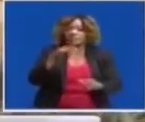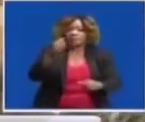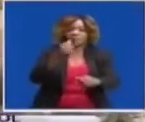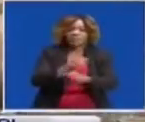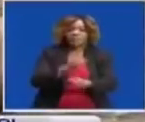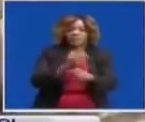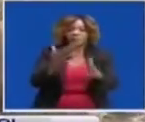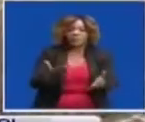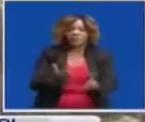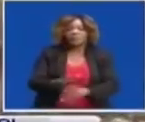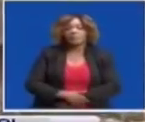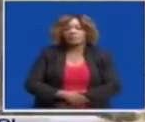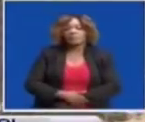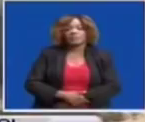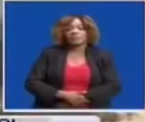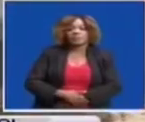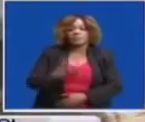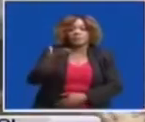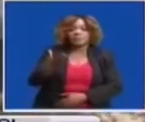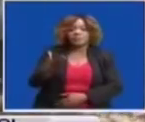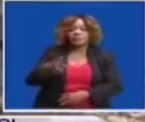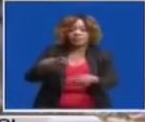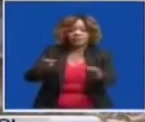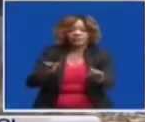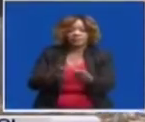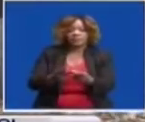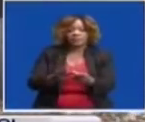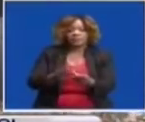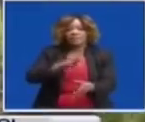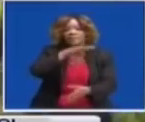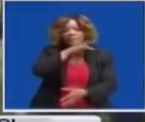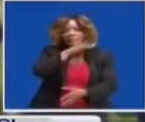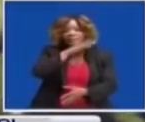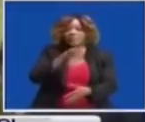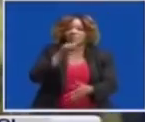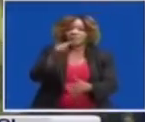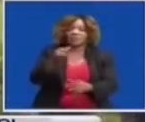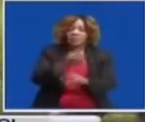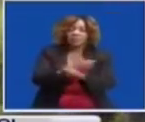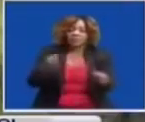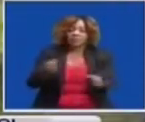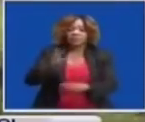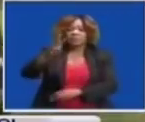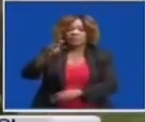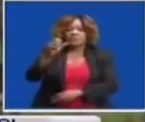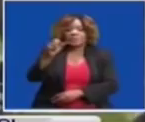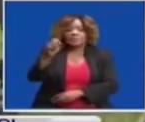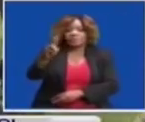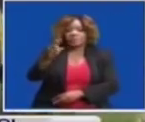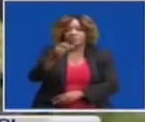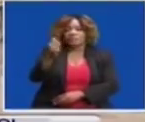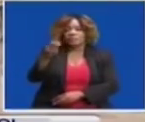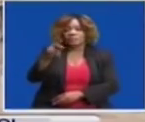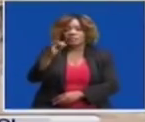For Wozakile constituency, the issue of garbage is slowly being sorted out. Wozakile Member of Parliament Pavyuma Kalowo